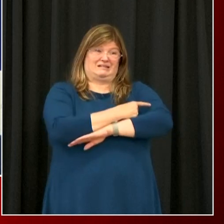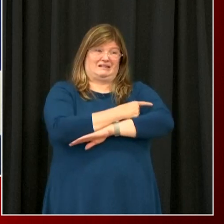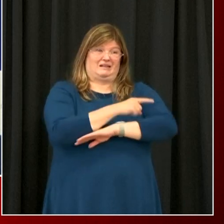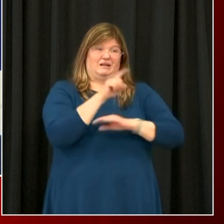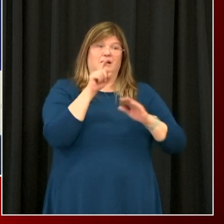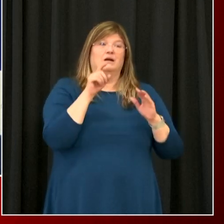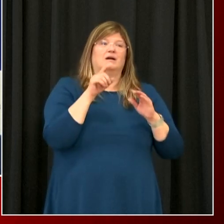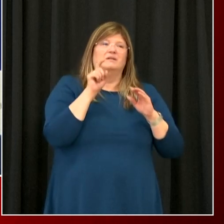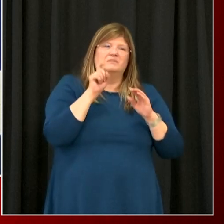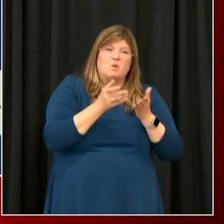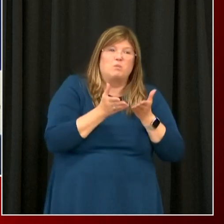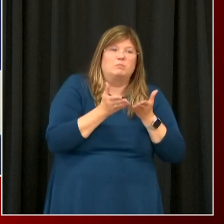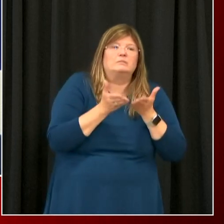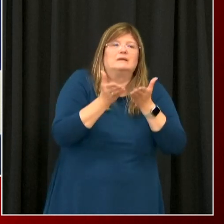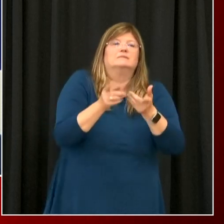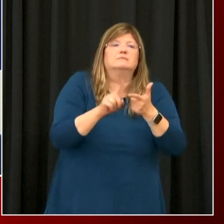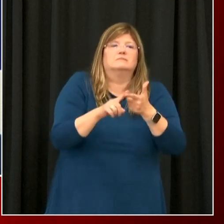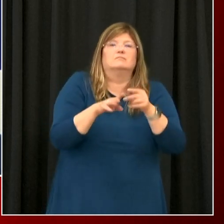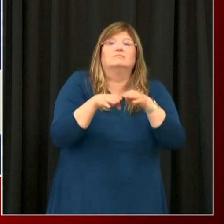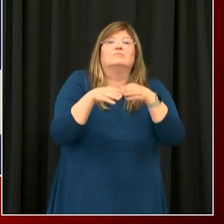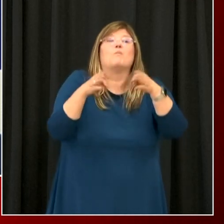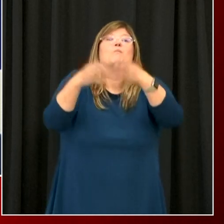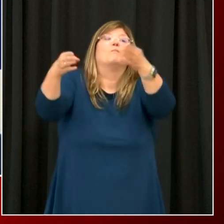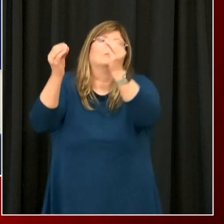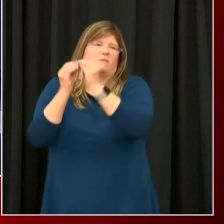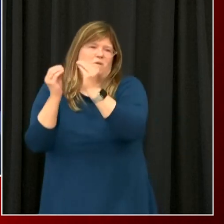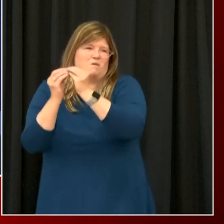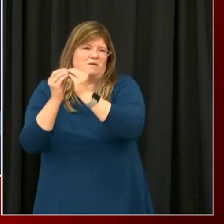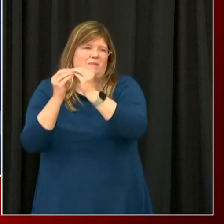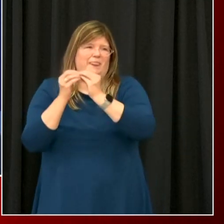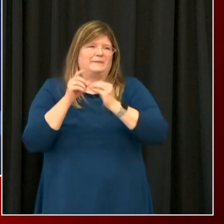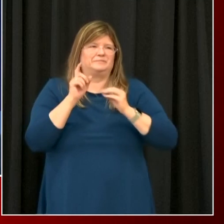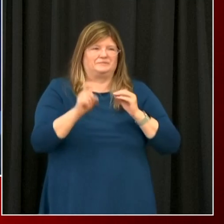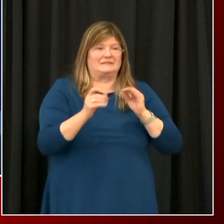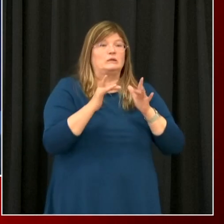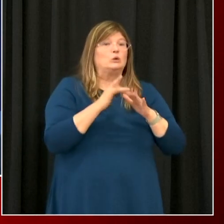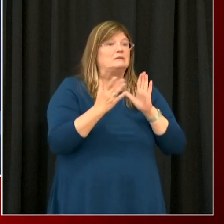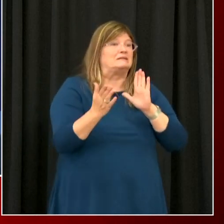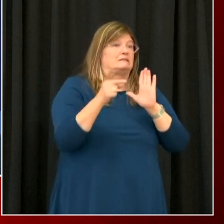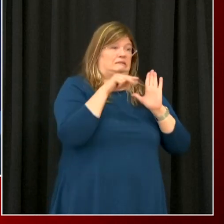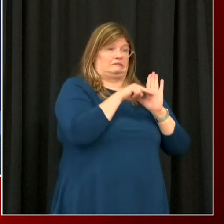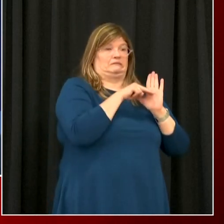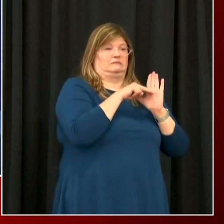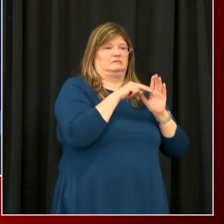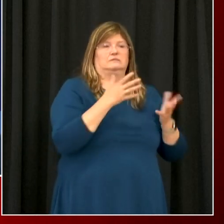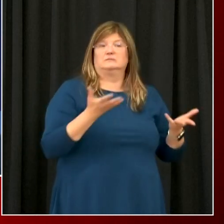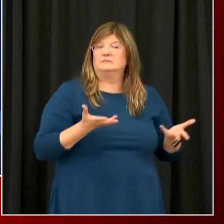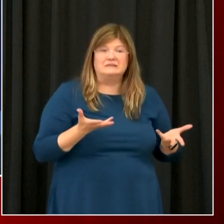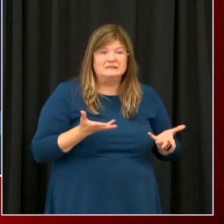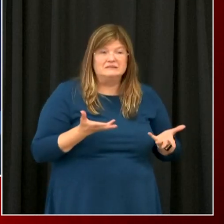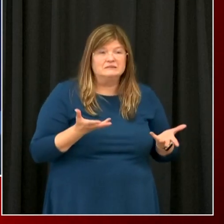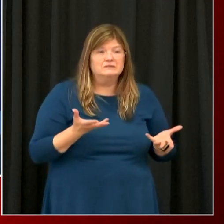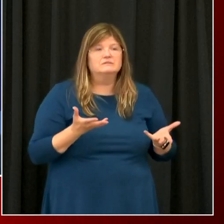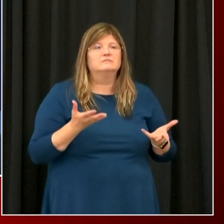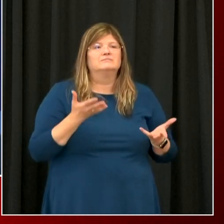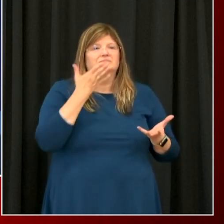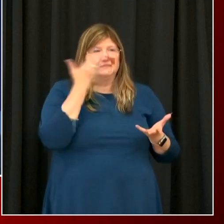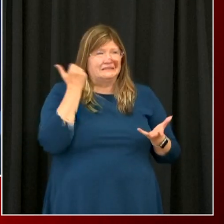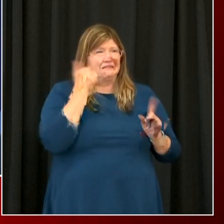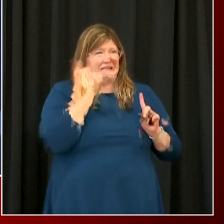about a phased reopening, the earliest that we would make a suggestion about a phased reopening, because we've fully seen the